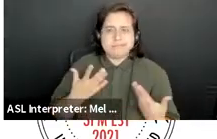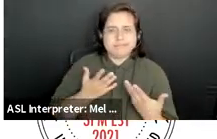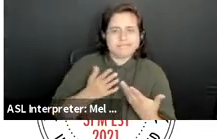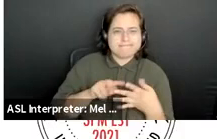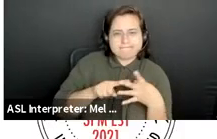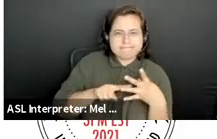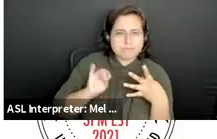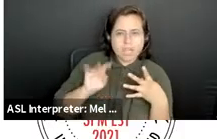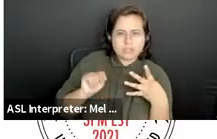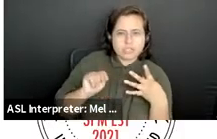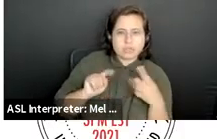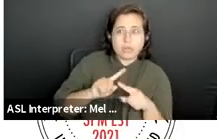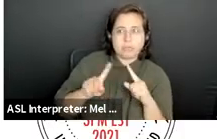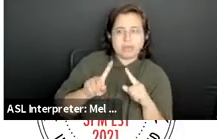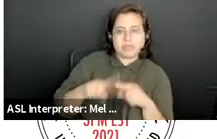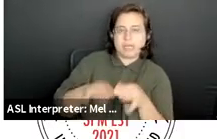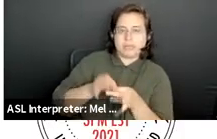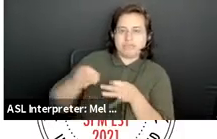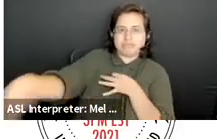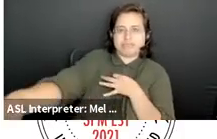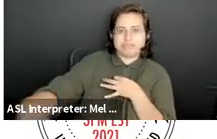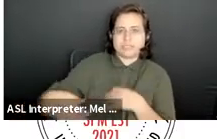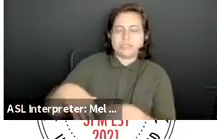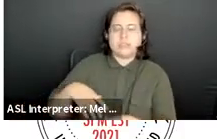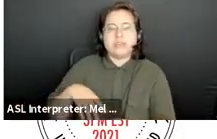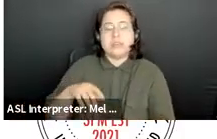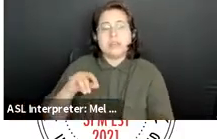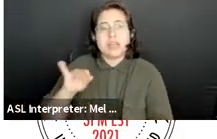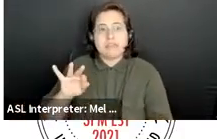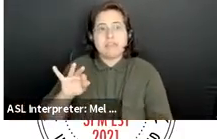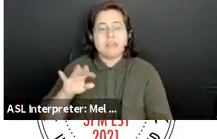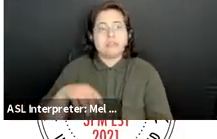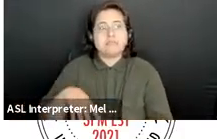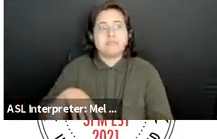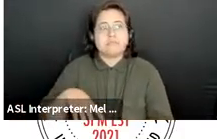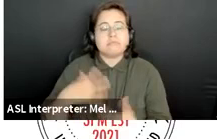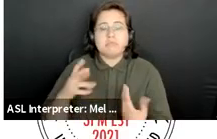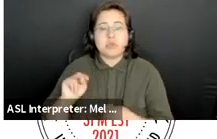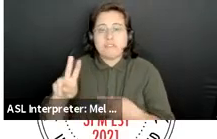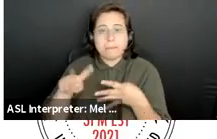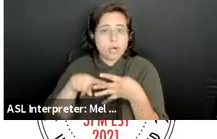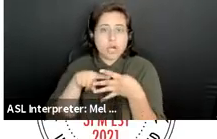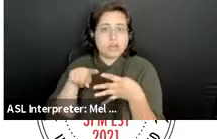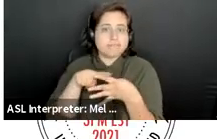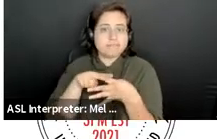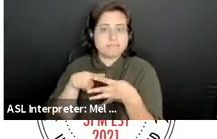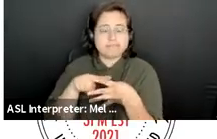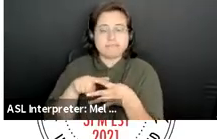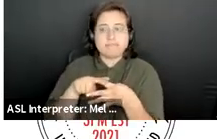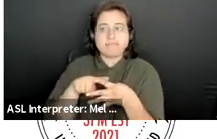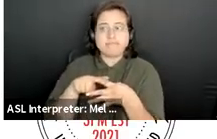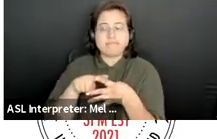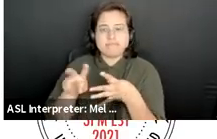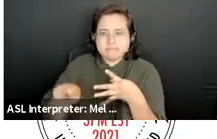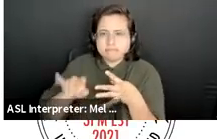mid-October. You can't let it go much later than that, however. If in early November, if early November rolls around and it appears that the